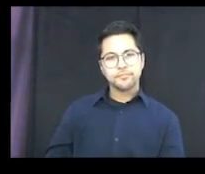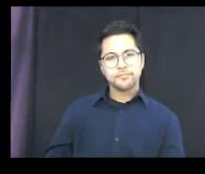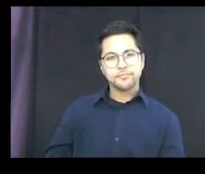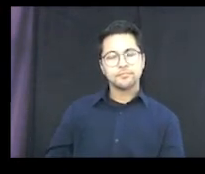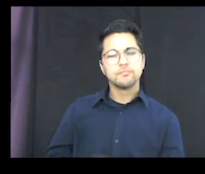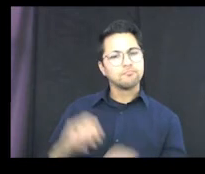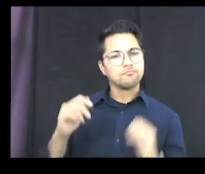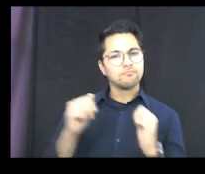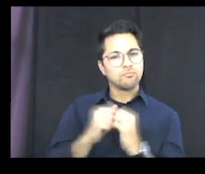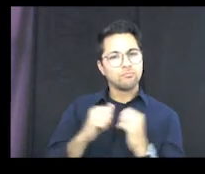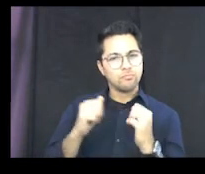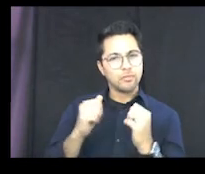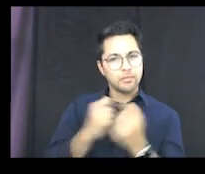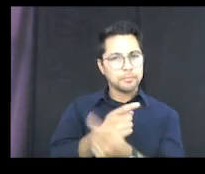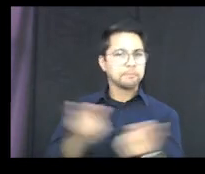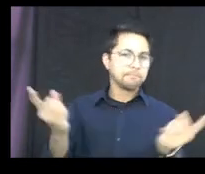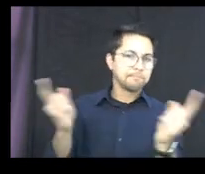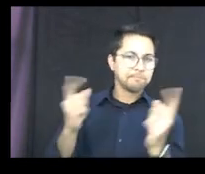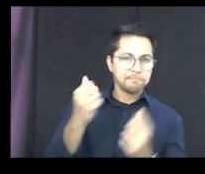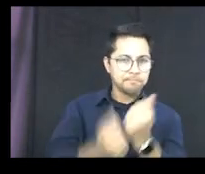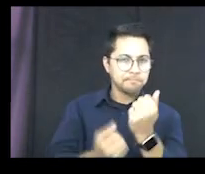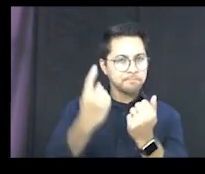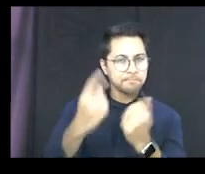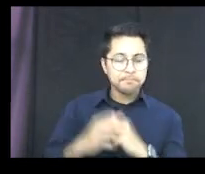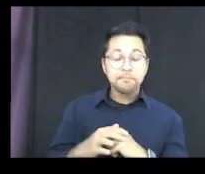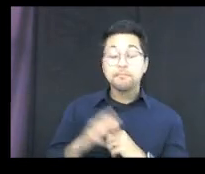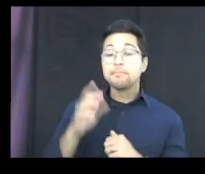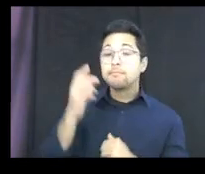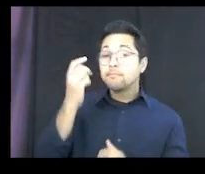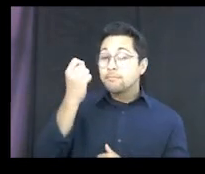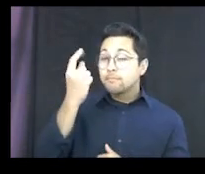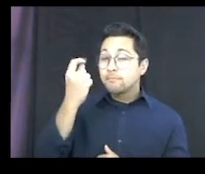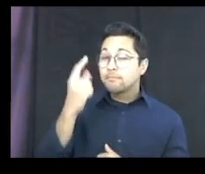with everyone, but